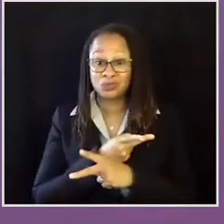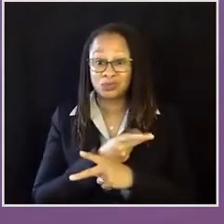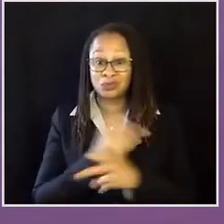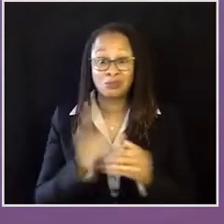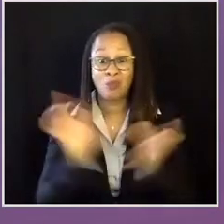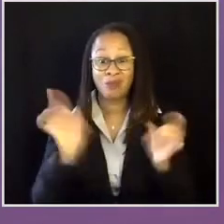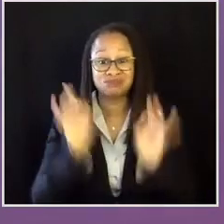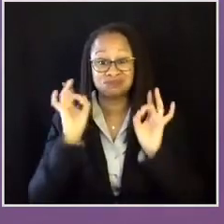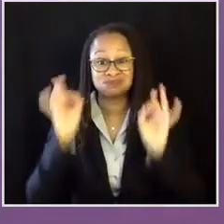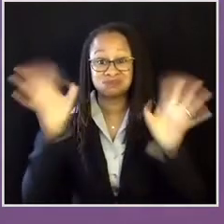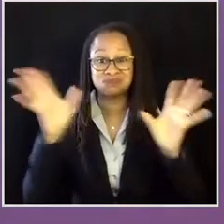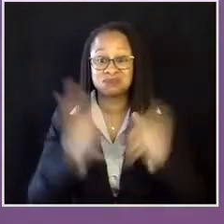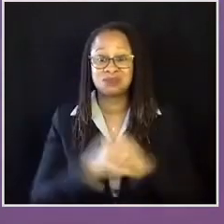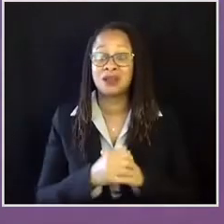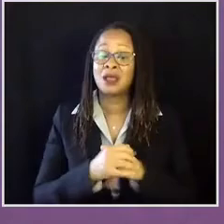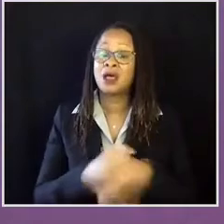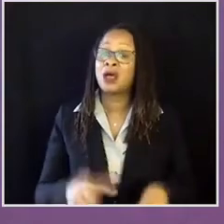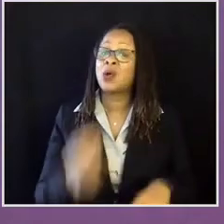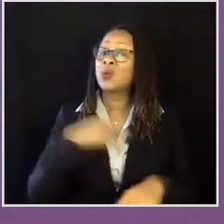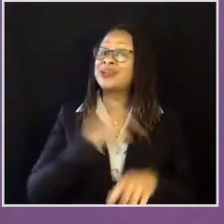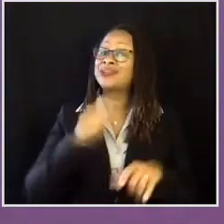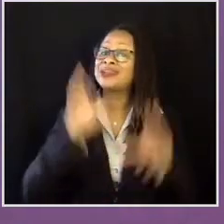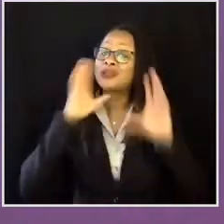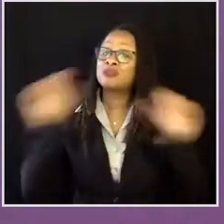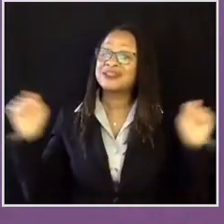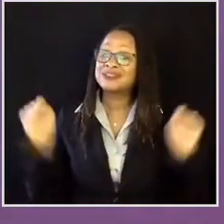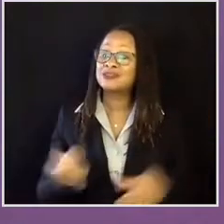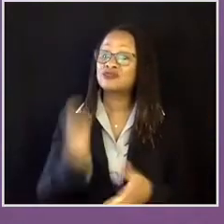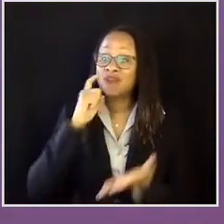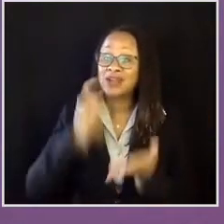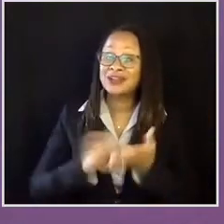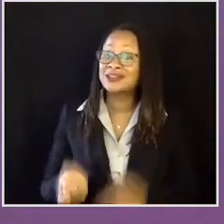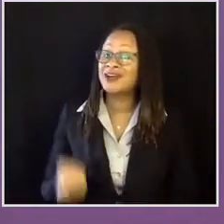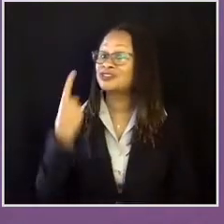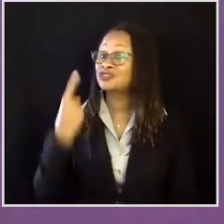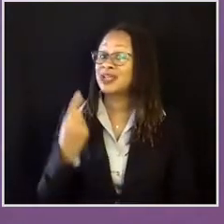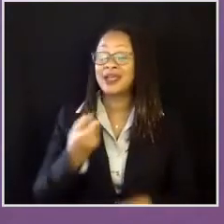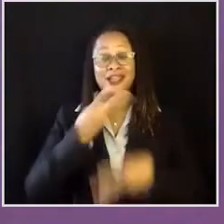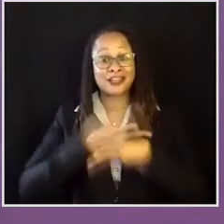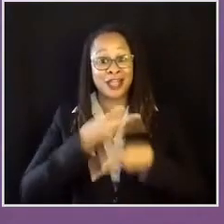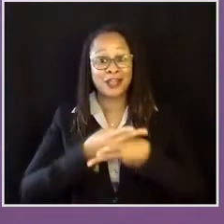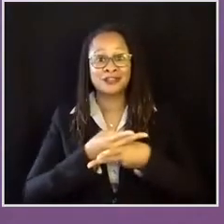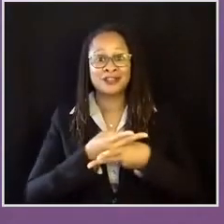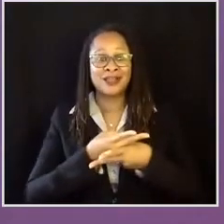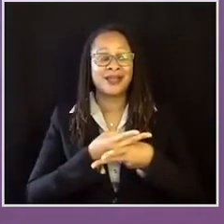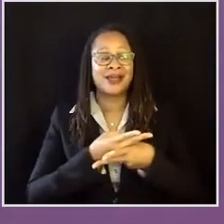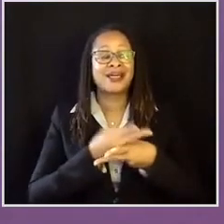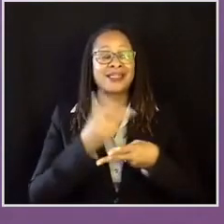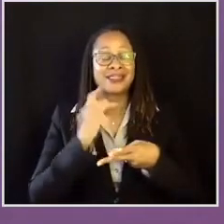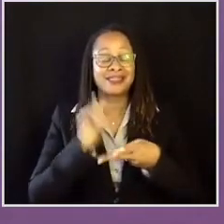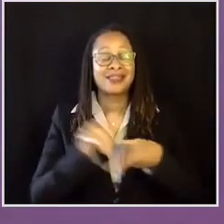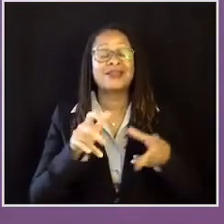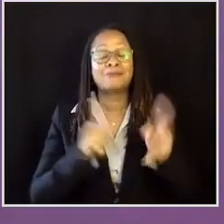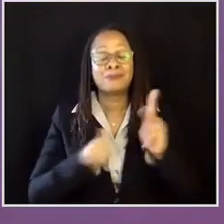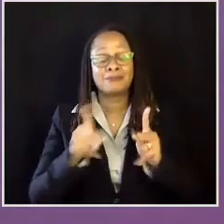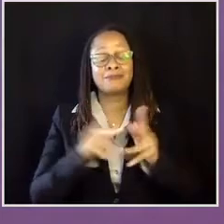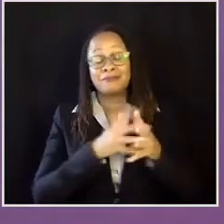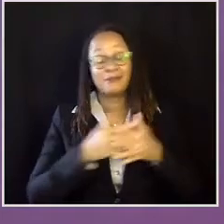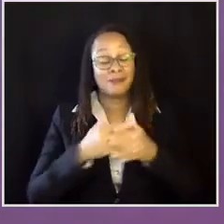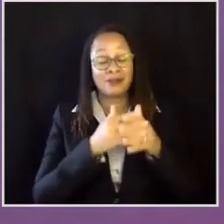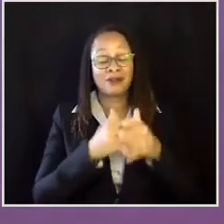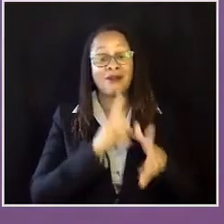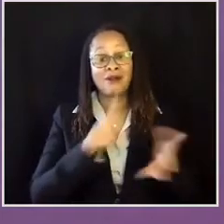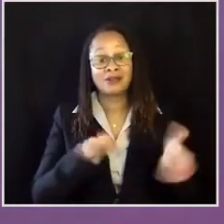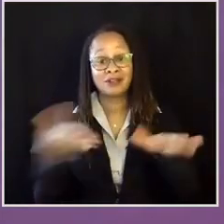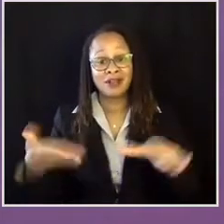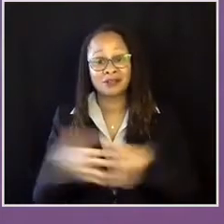A president who recognizes, understands, and cares that Americans are dying, which makes President